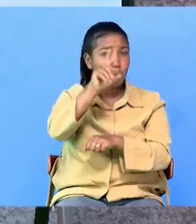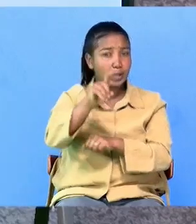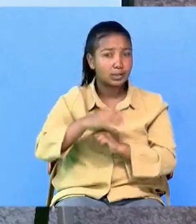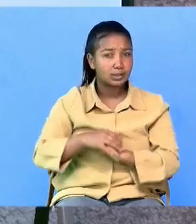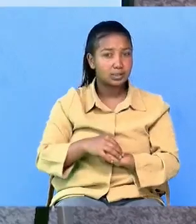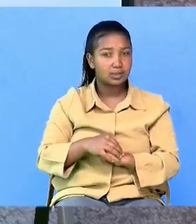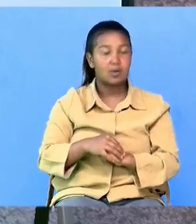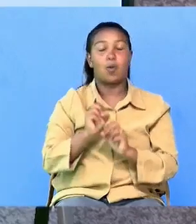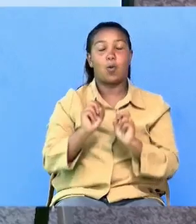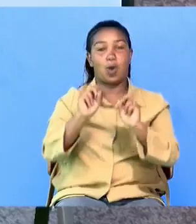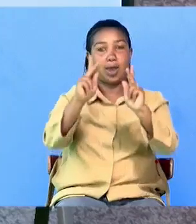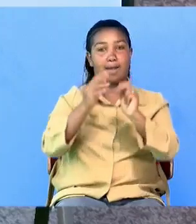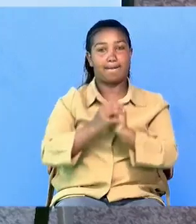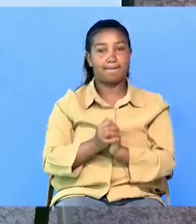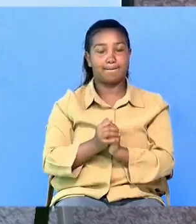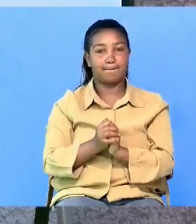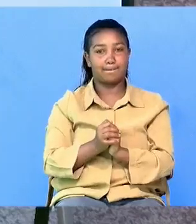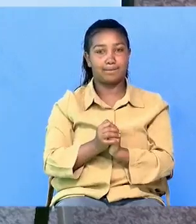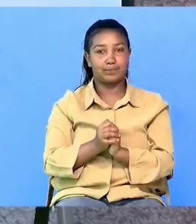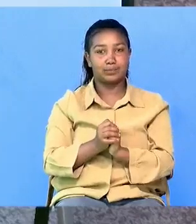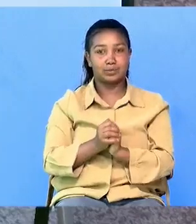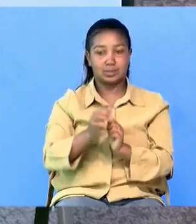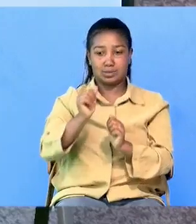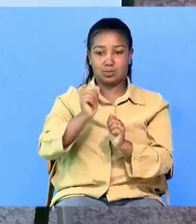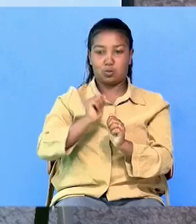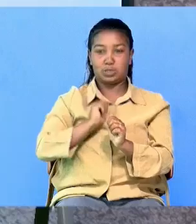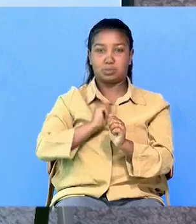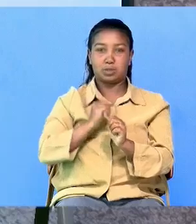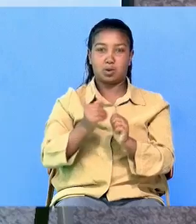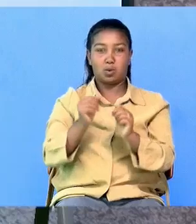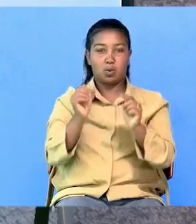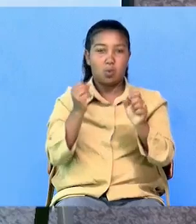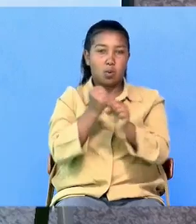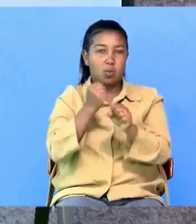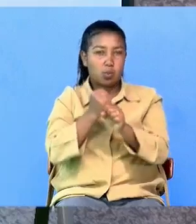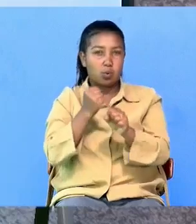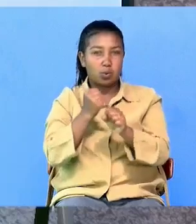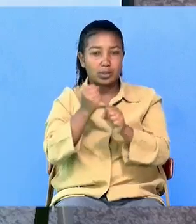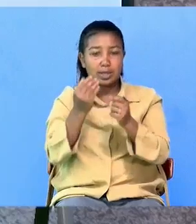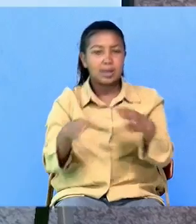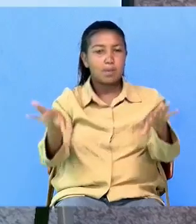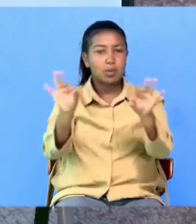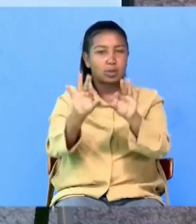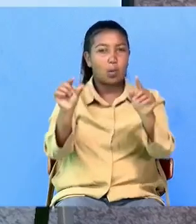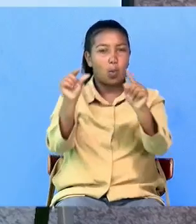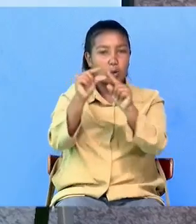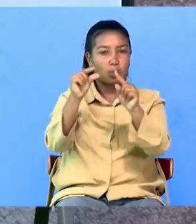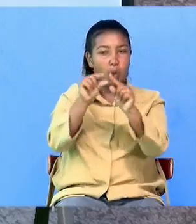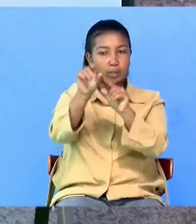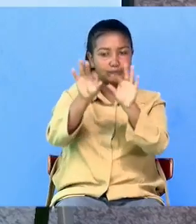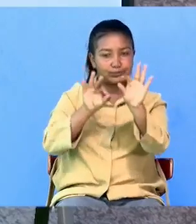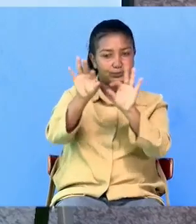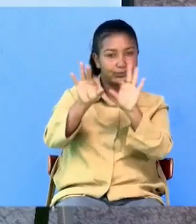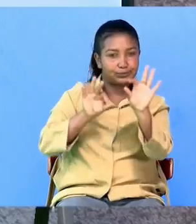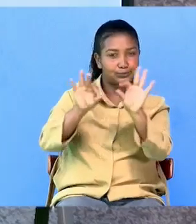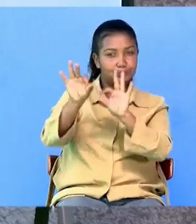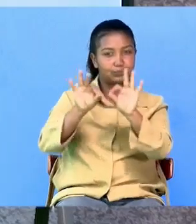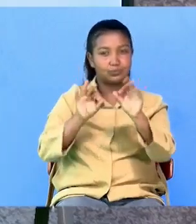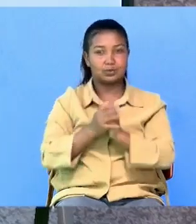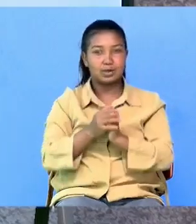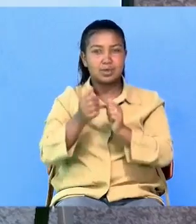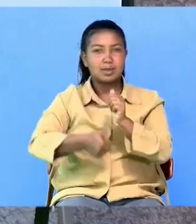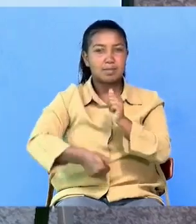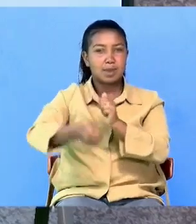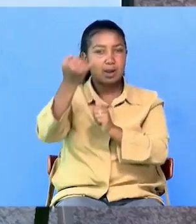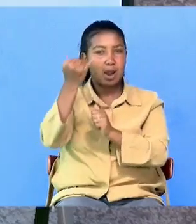Of course, you were. We did some of the words that are important to identify the